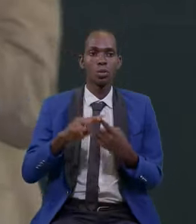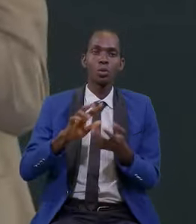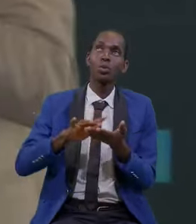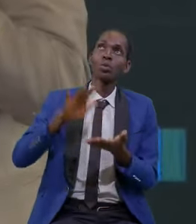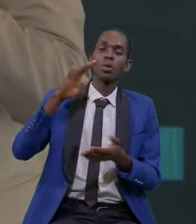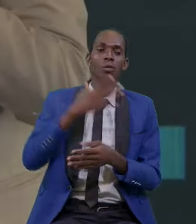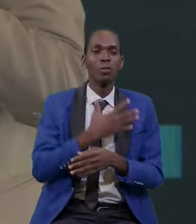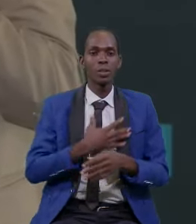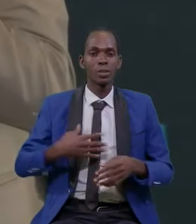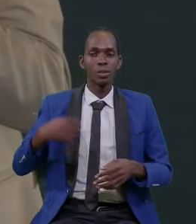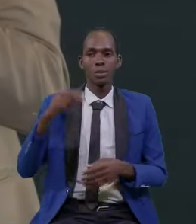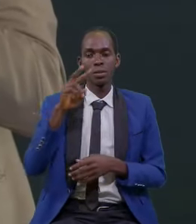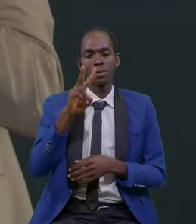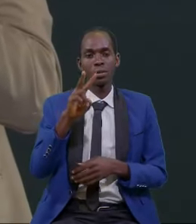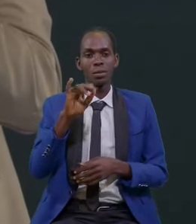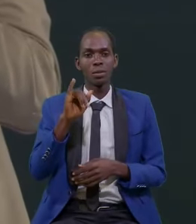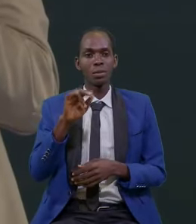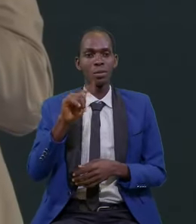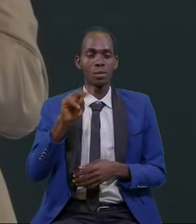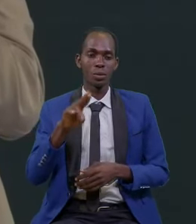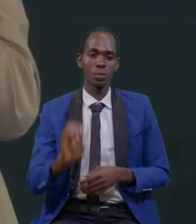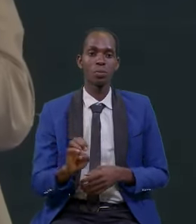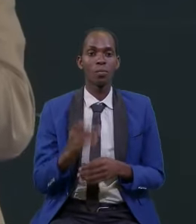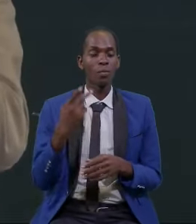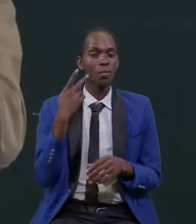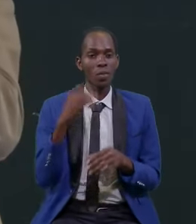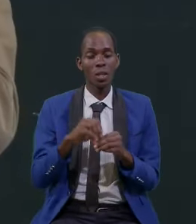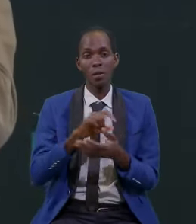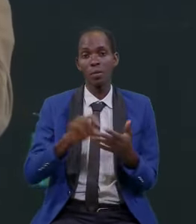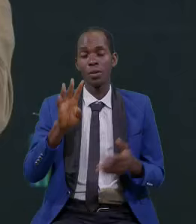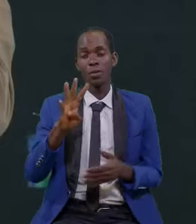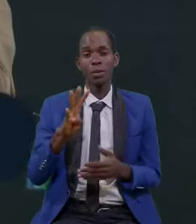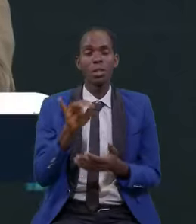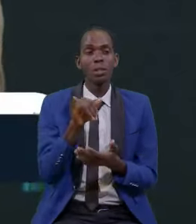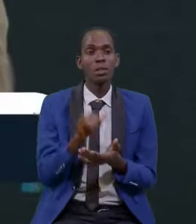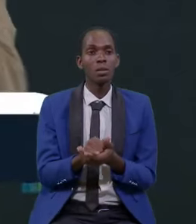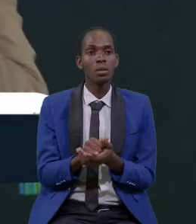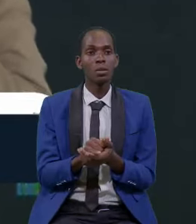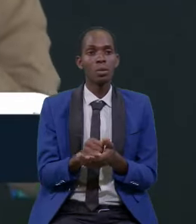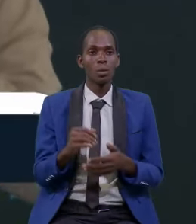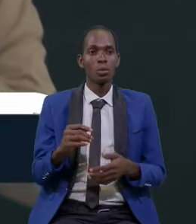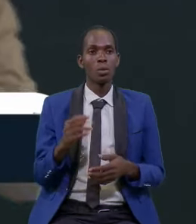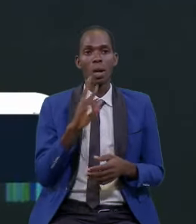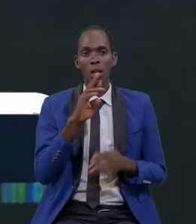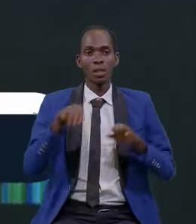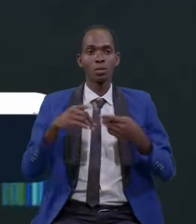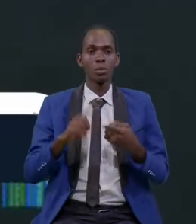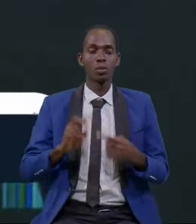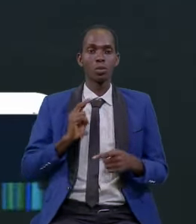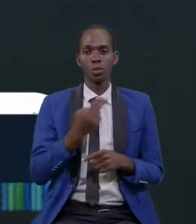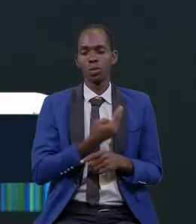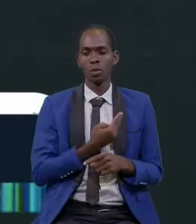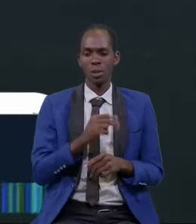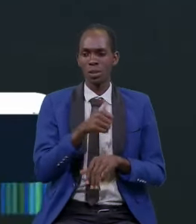Look at verse 4. In verse 4, whereby are given unto us. And every time you see that, given